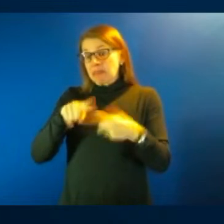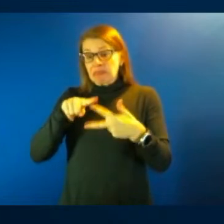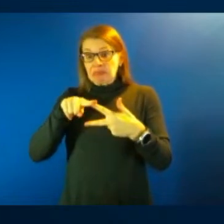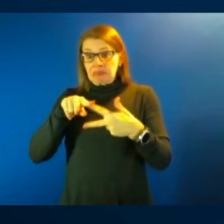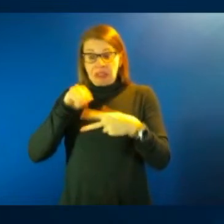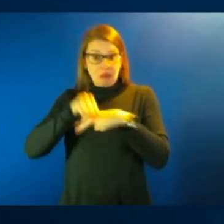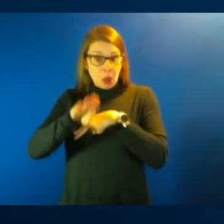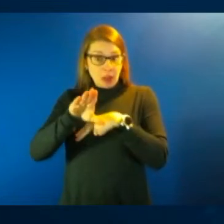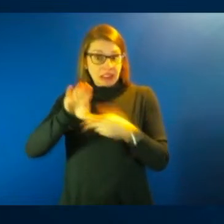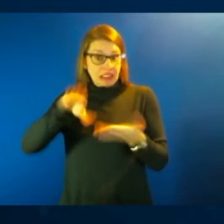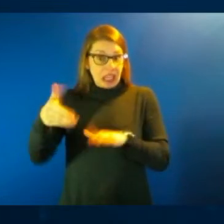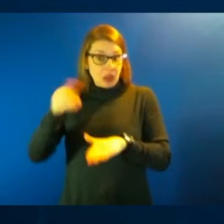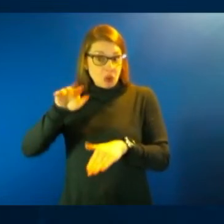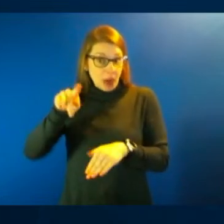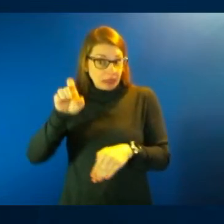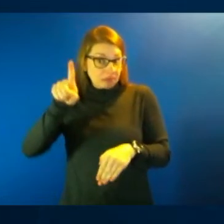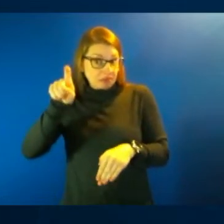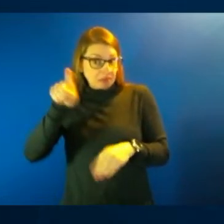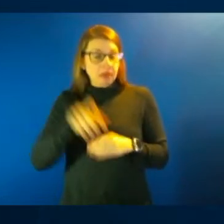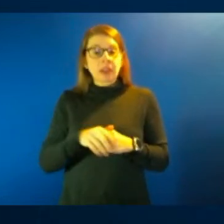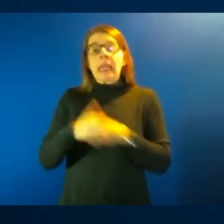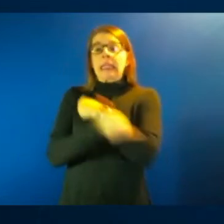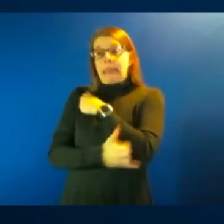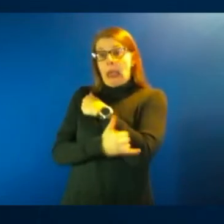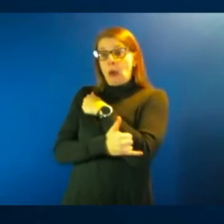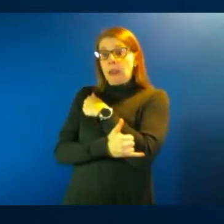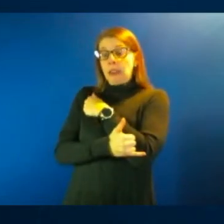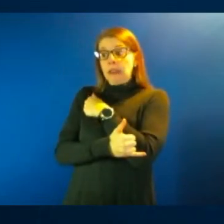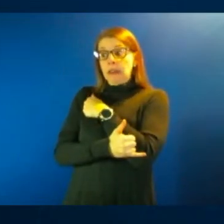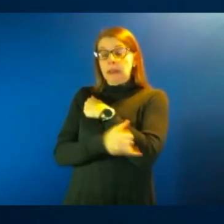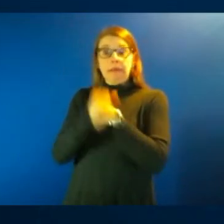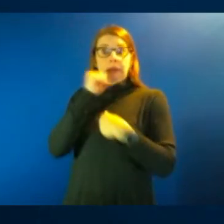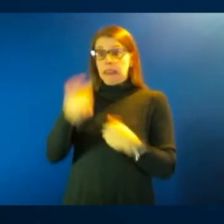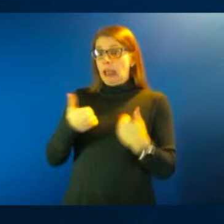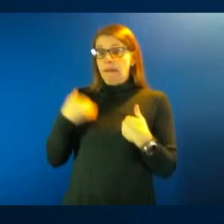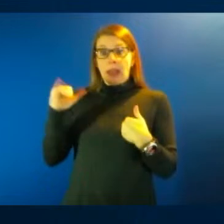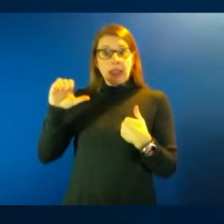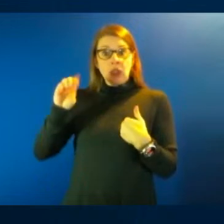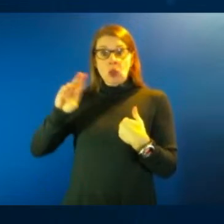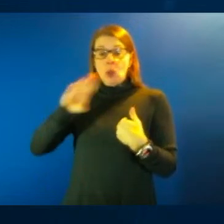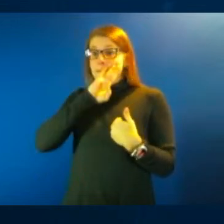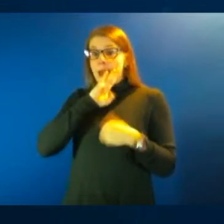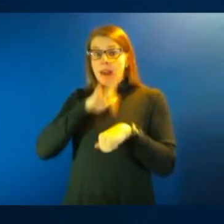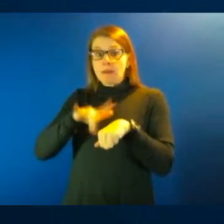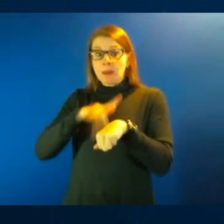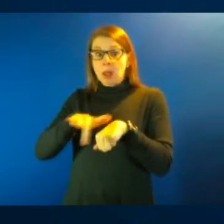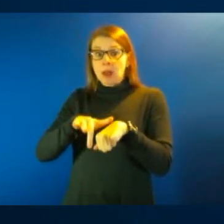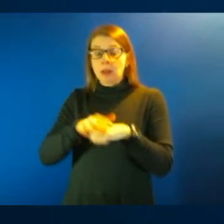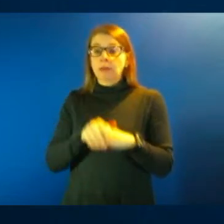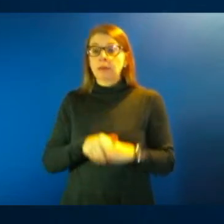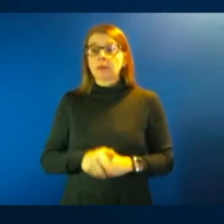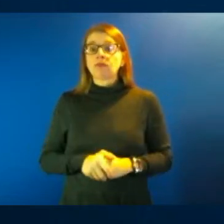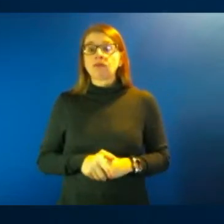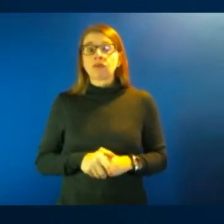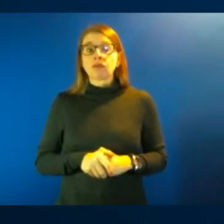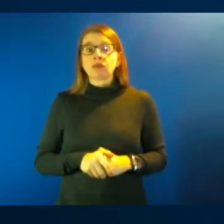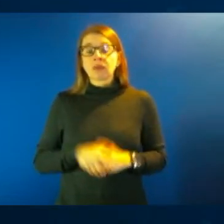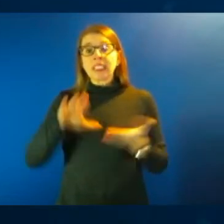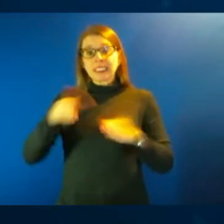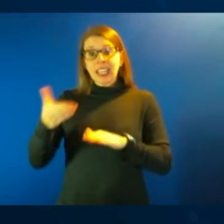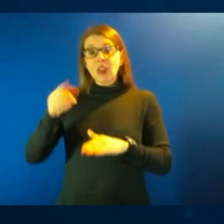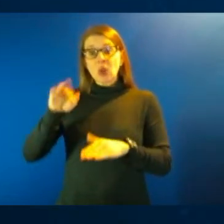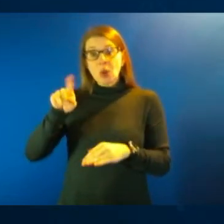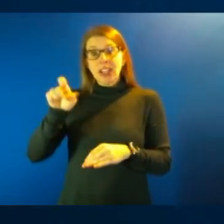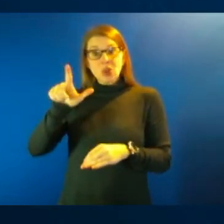rate. And what we found was that in counties that didn't have any ICU beds available, they had death rates